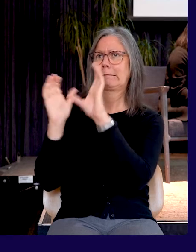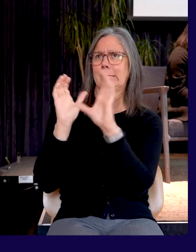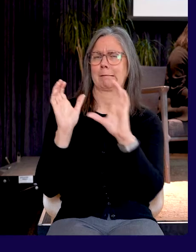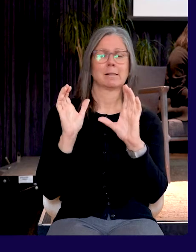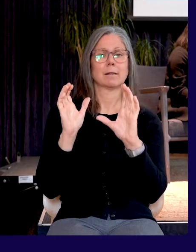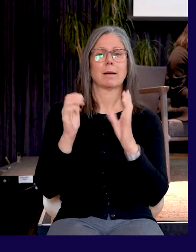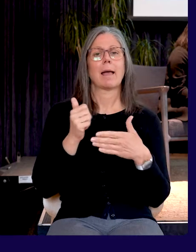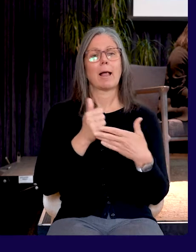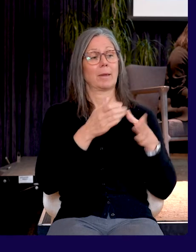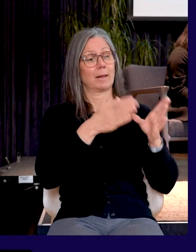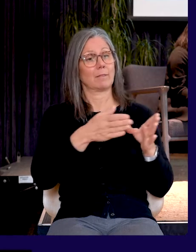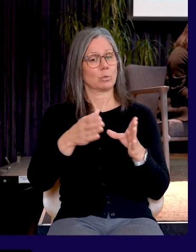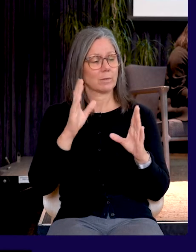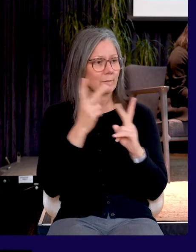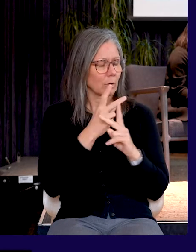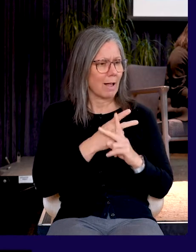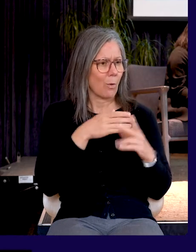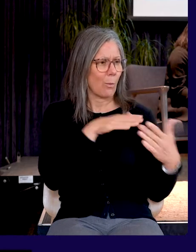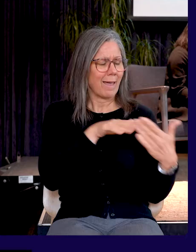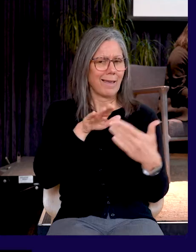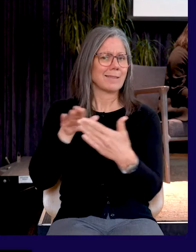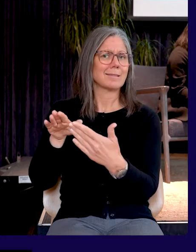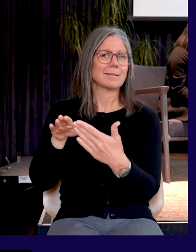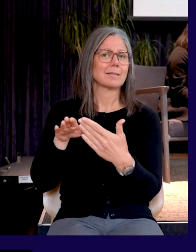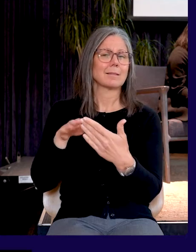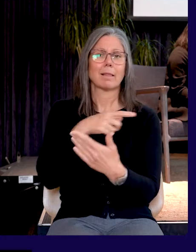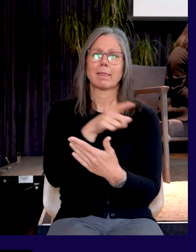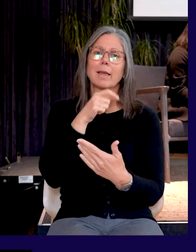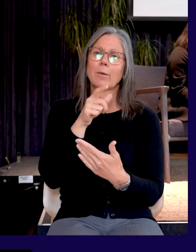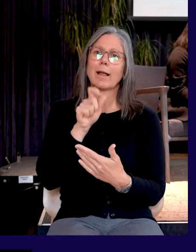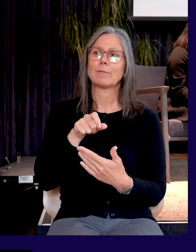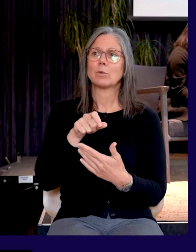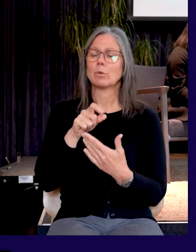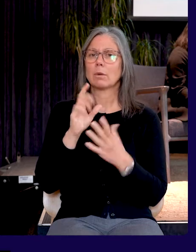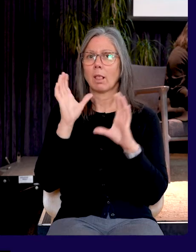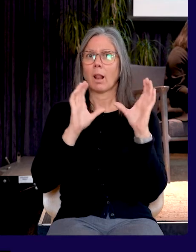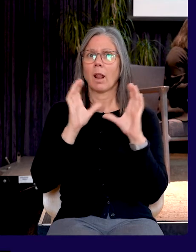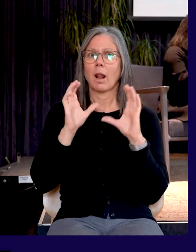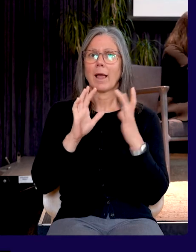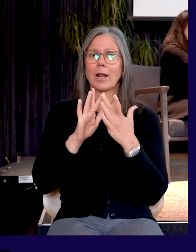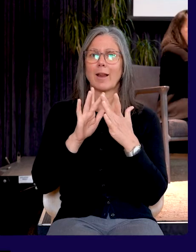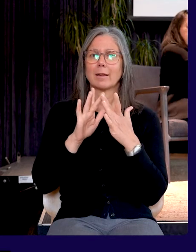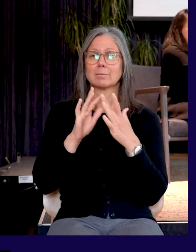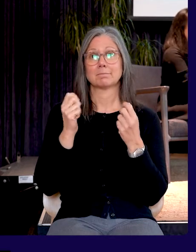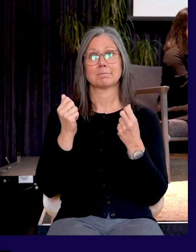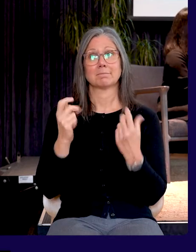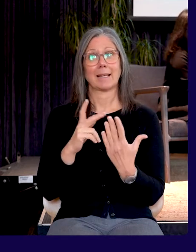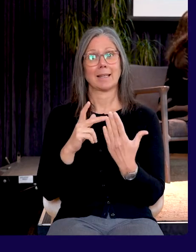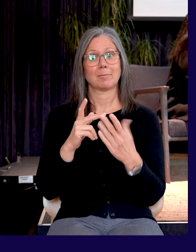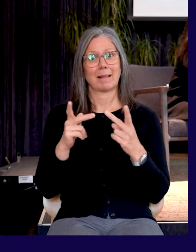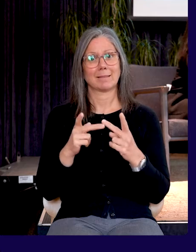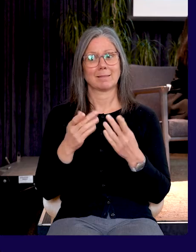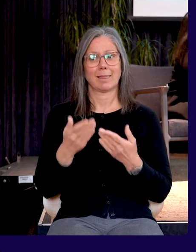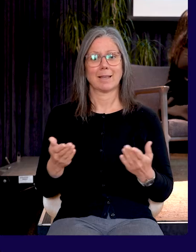individual workers wayfind so that they're not having to source the internet, of which there are lots of places and things, but